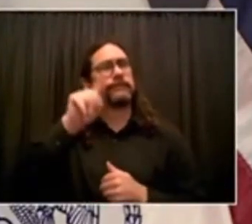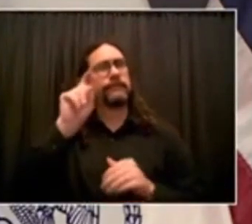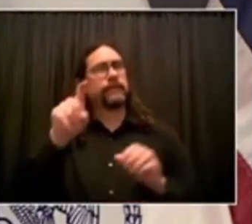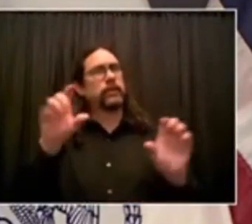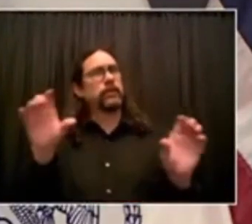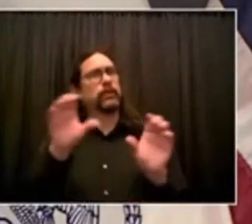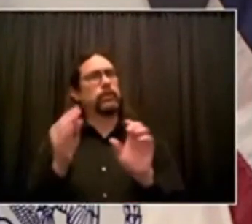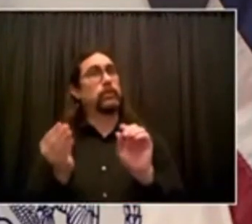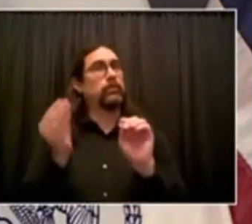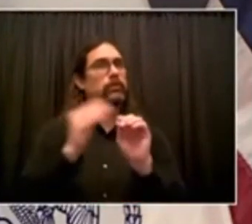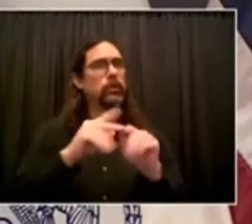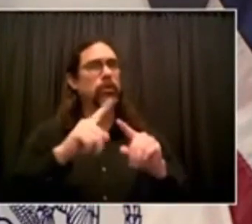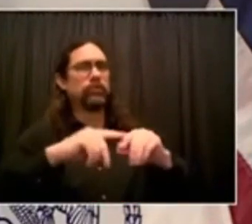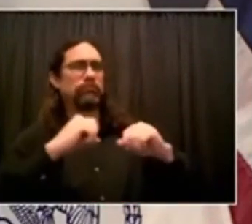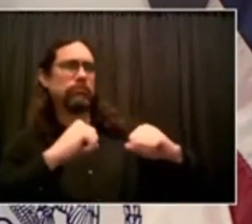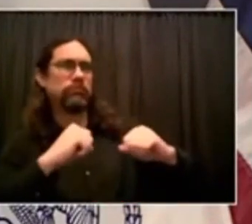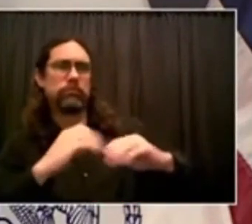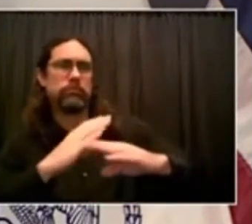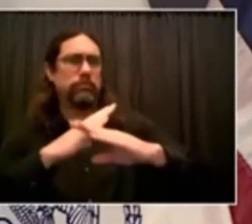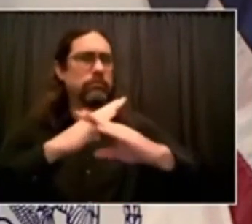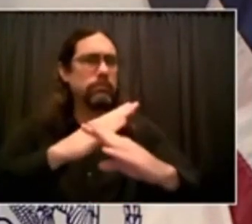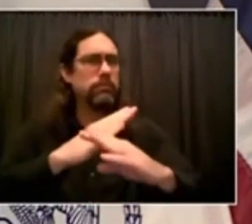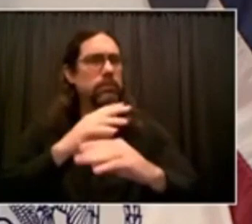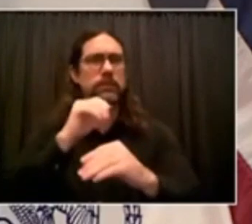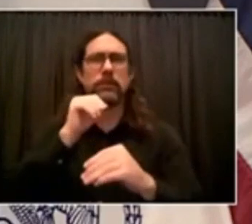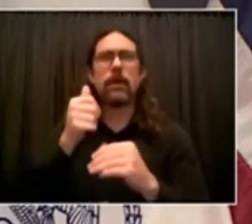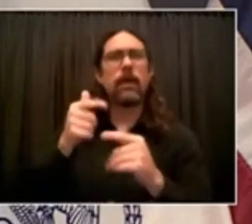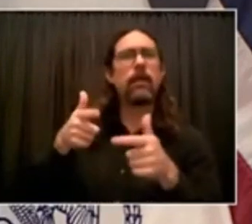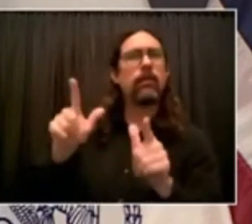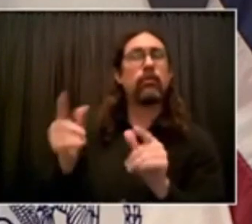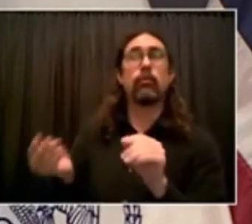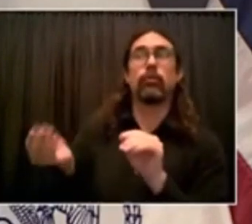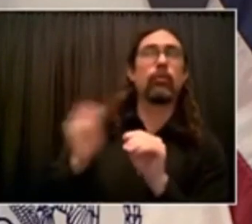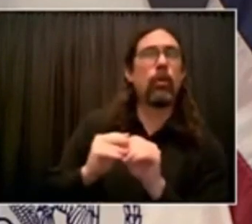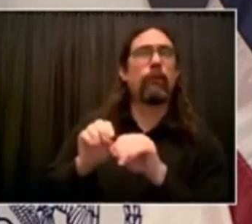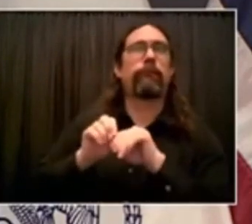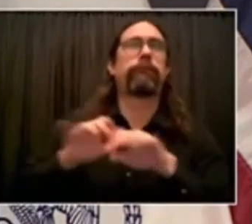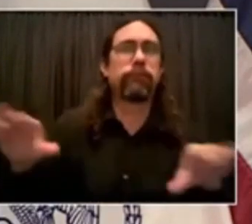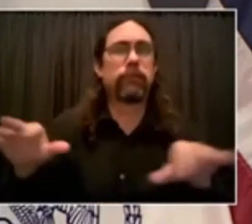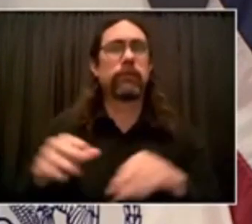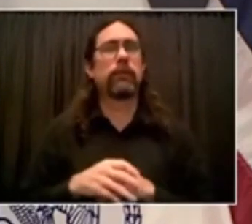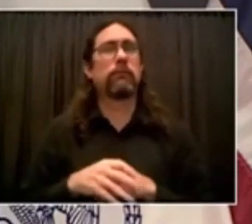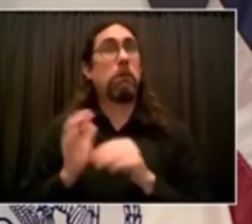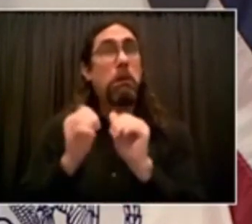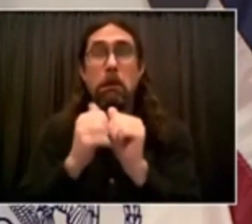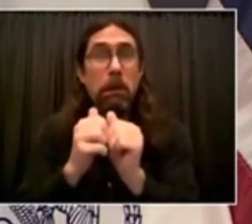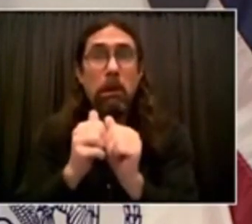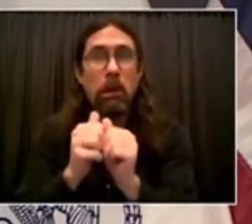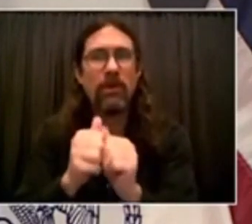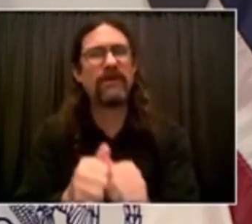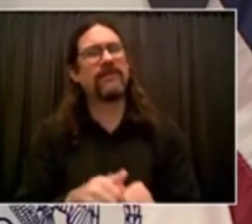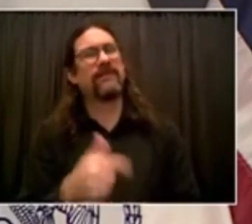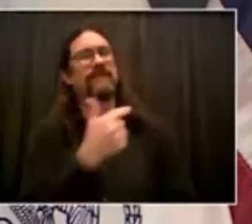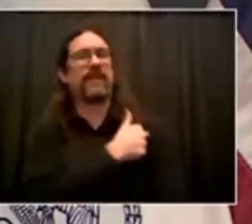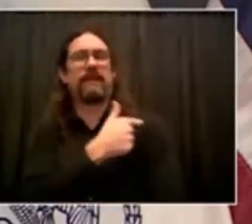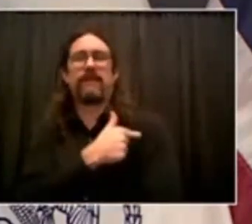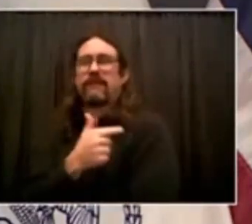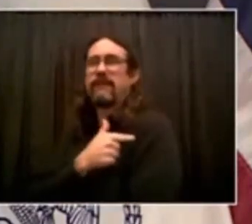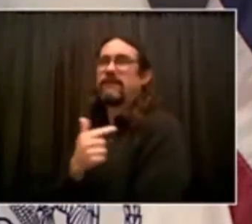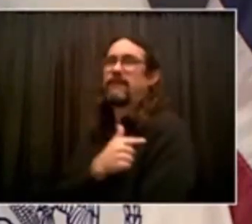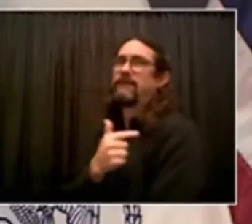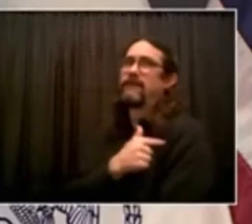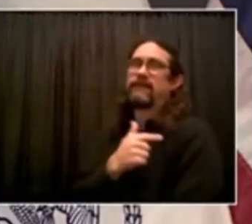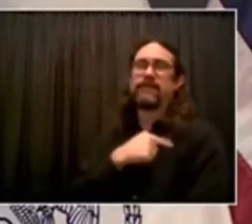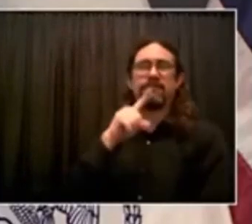thing that works, vaccination. We can talk about all the other tools, and we will. But vaccination is the central weapon in this